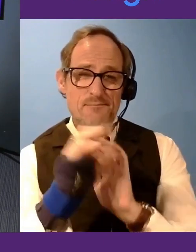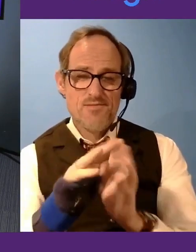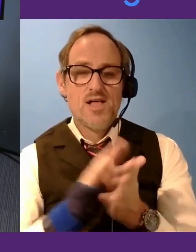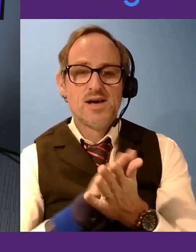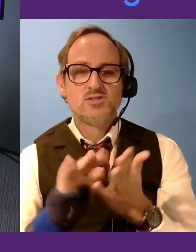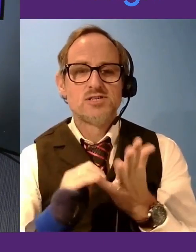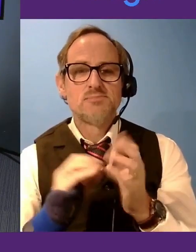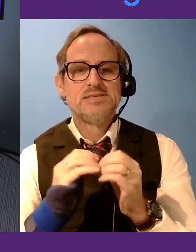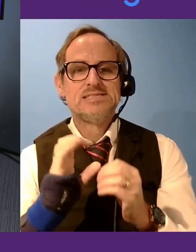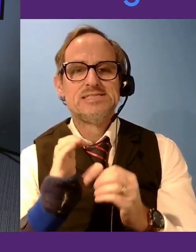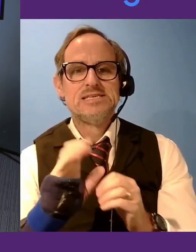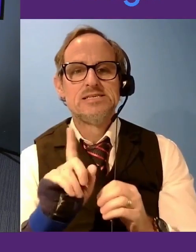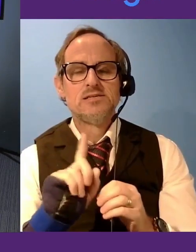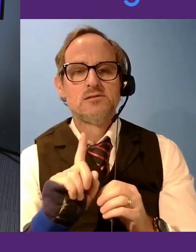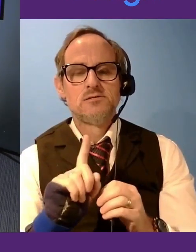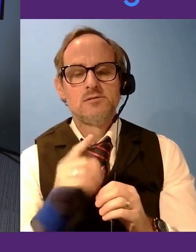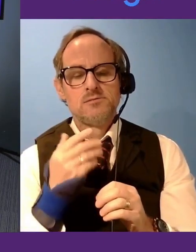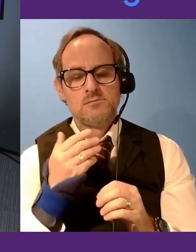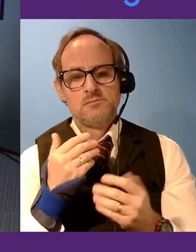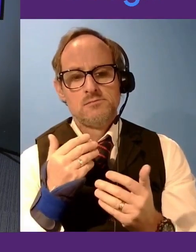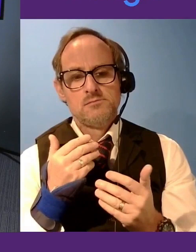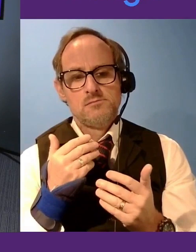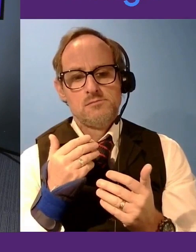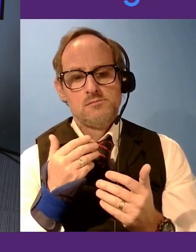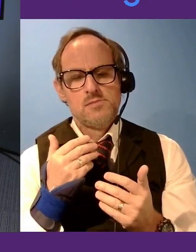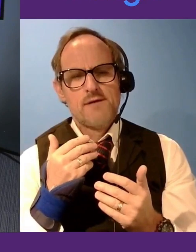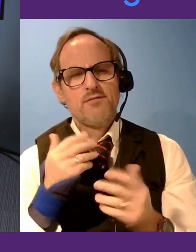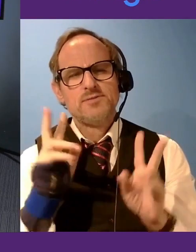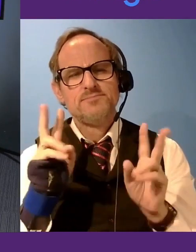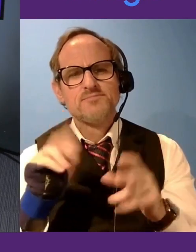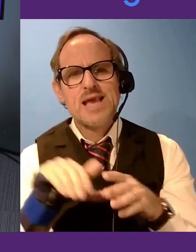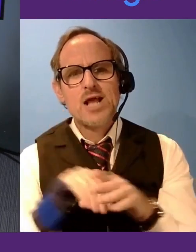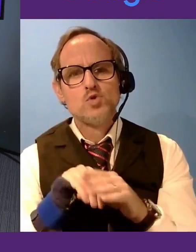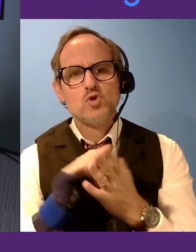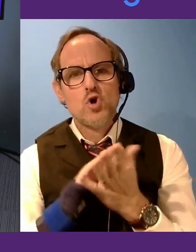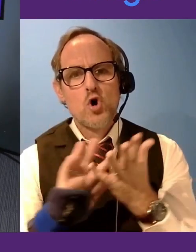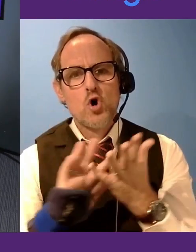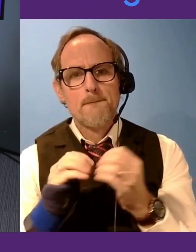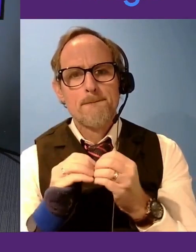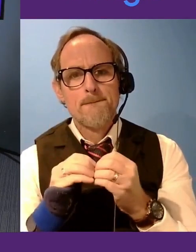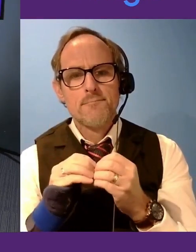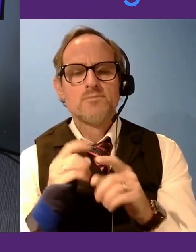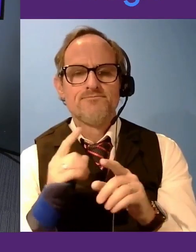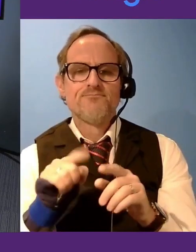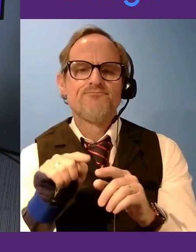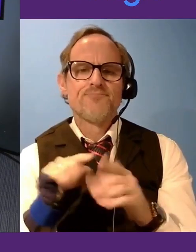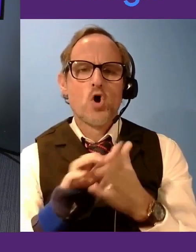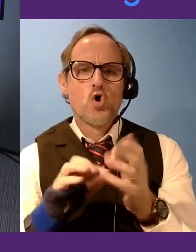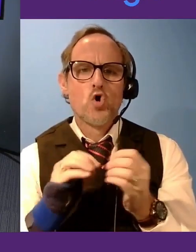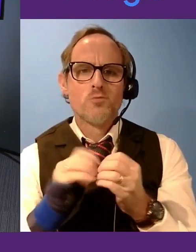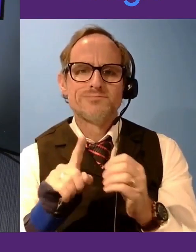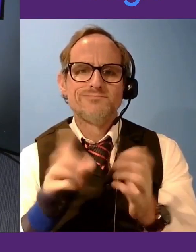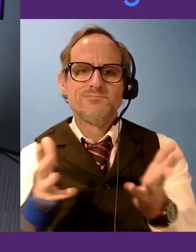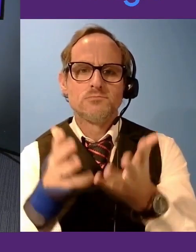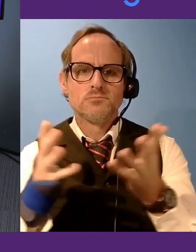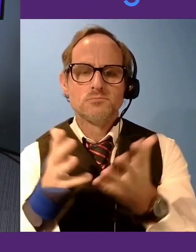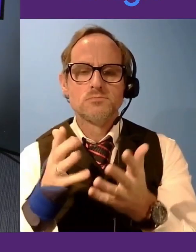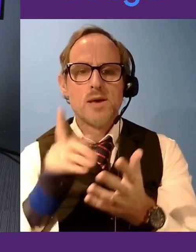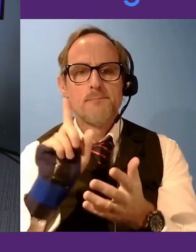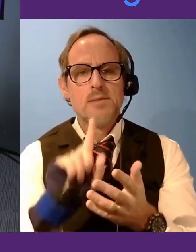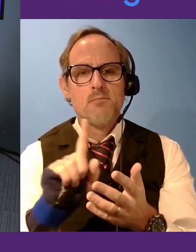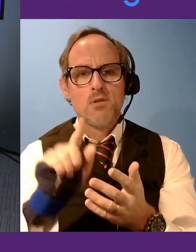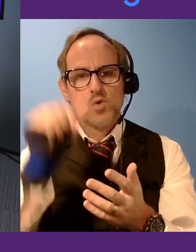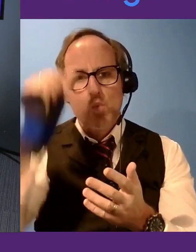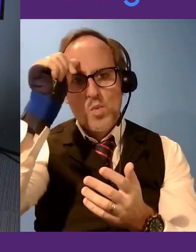we recently launched something internally, the Inclusion Hub, and it's all about obviously encouraging people and awareness of accessibility.